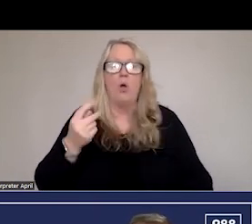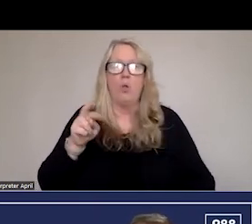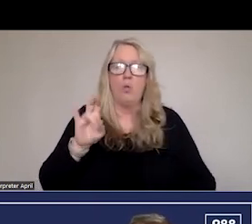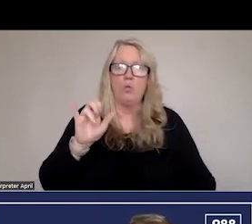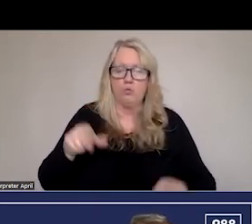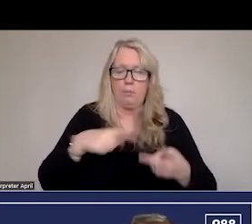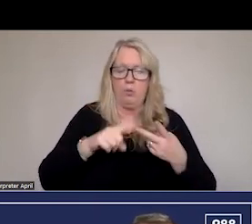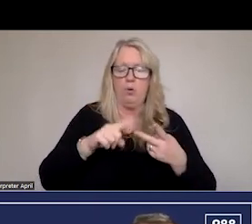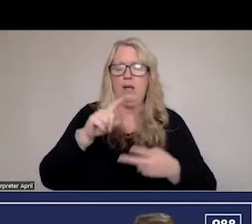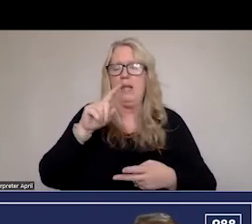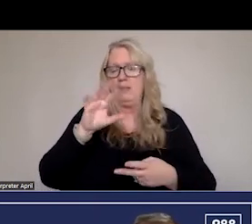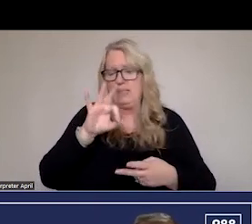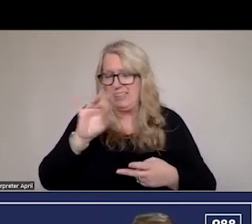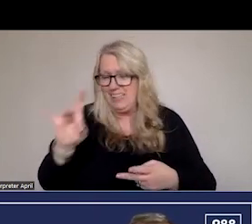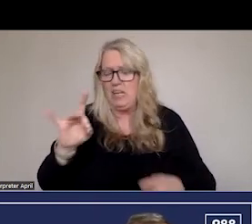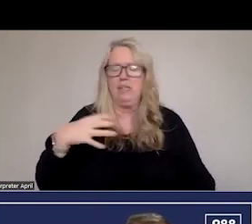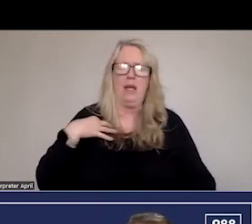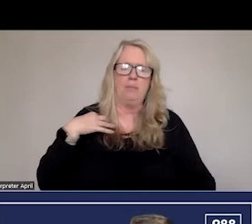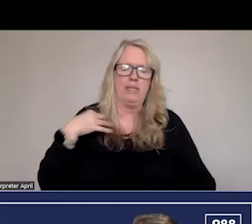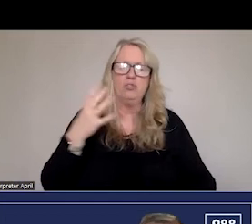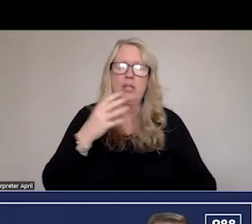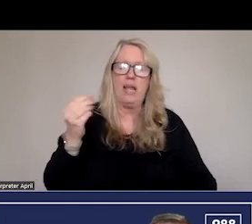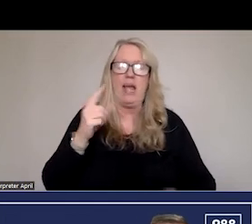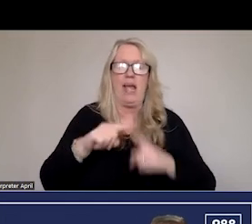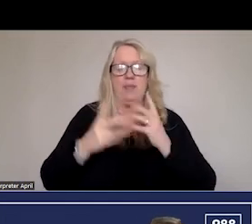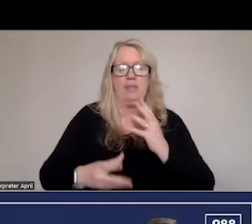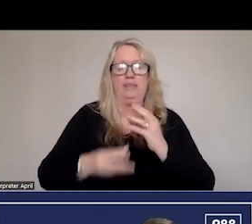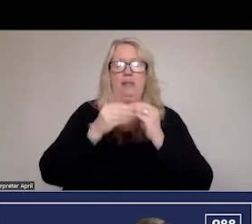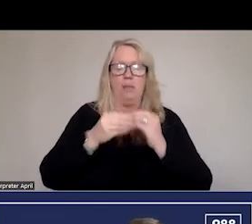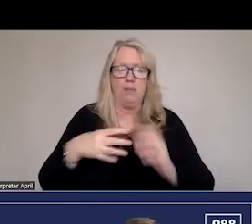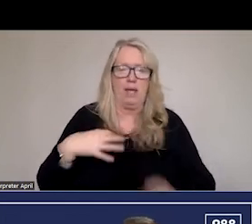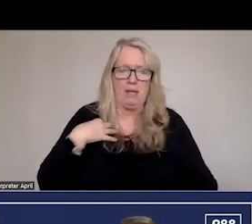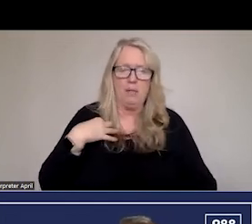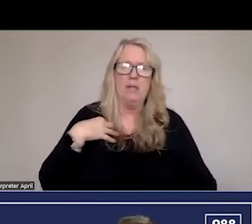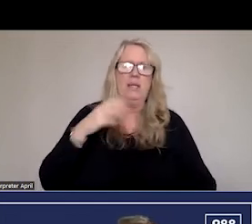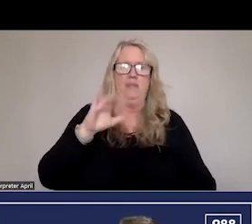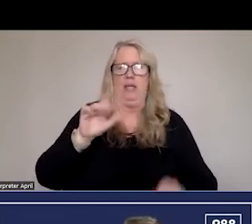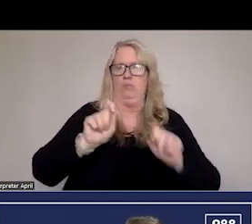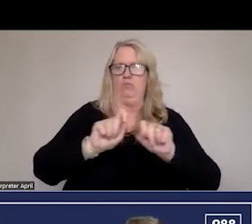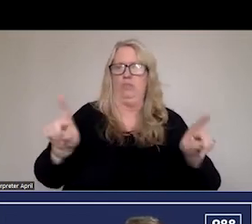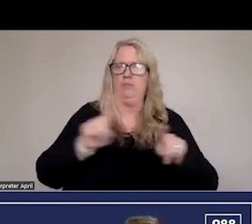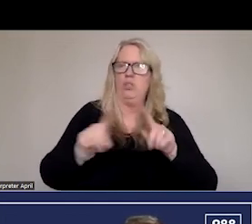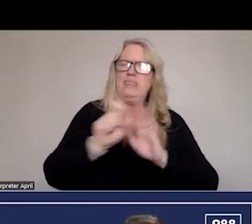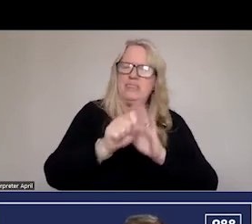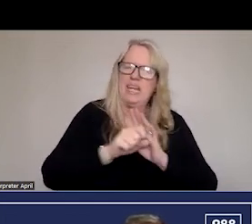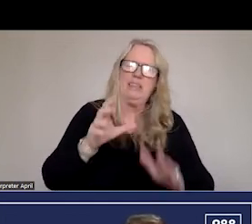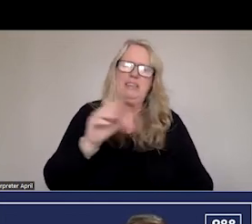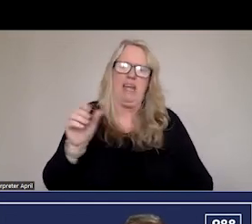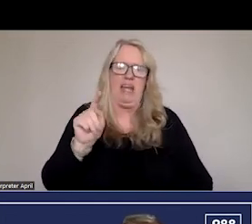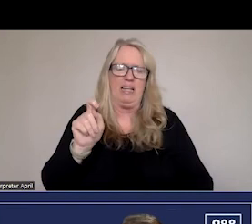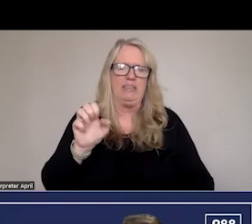988 applications and the supplement applications that went out to states and territories. And so we should have